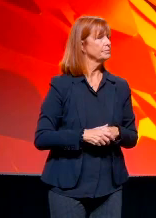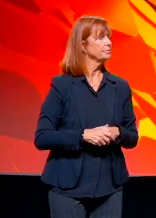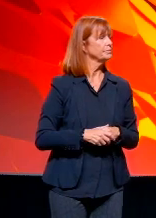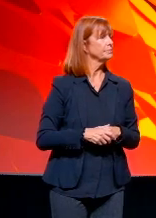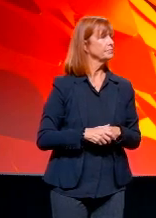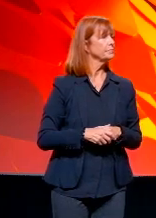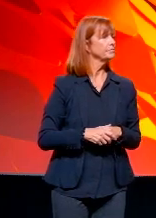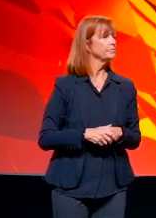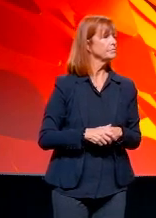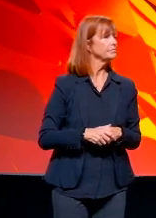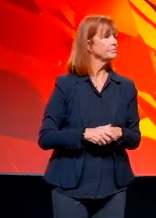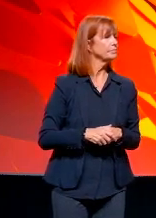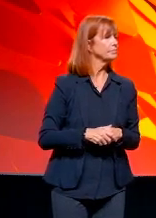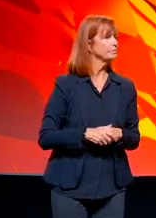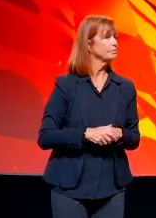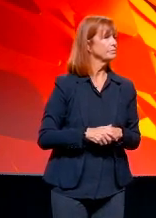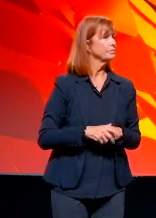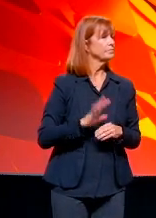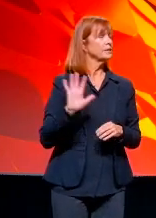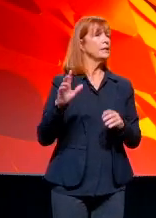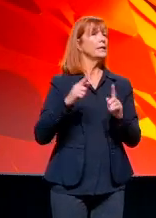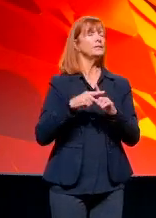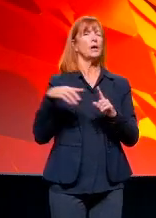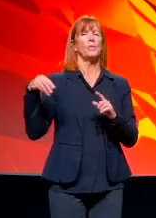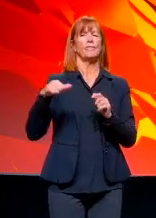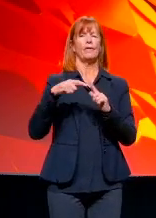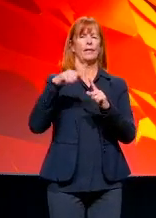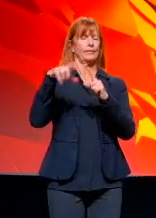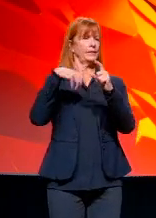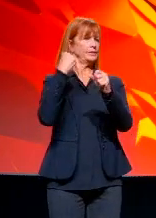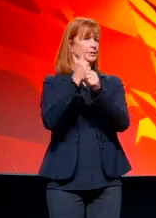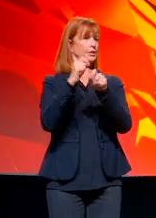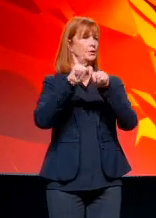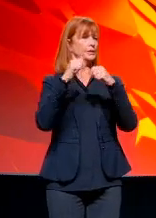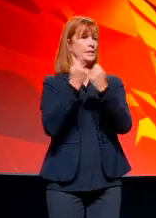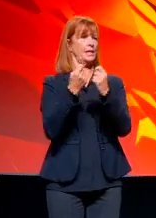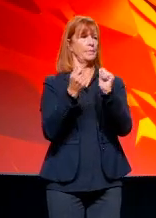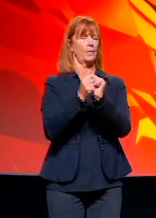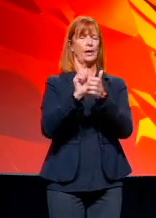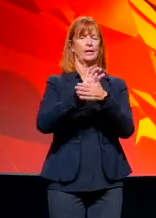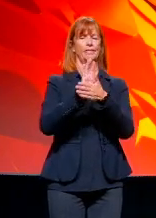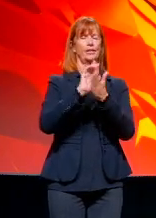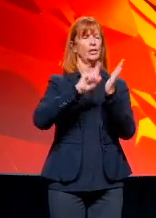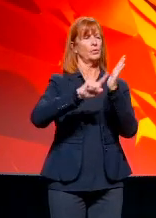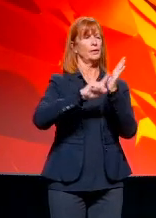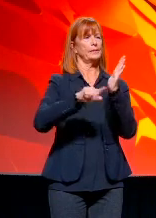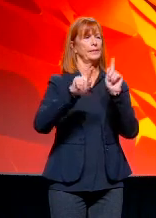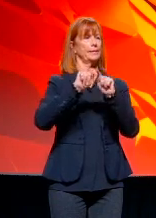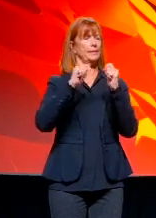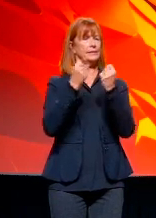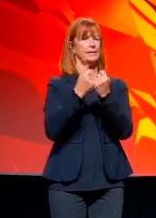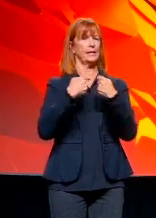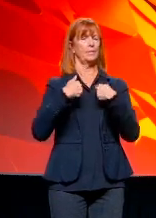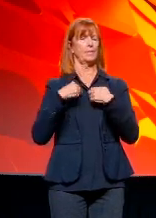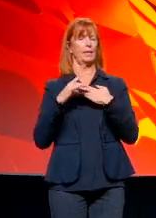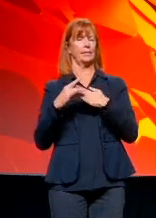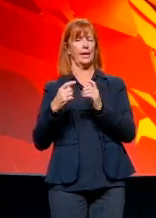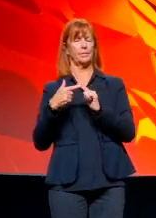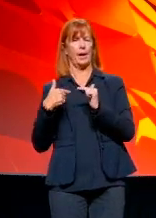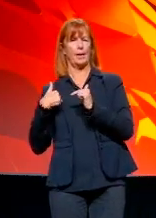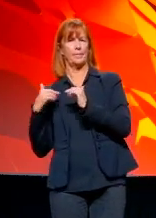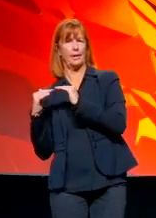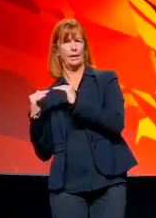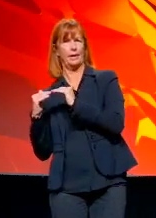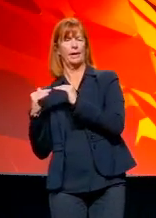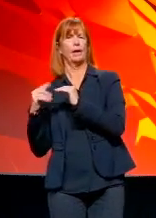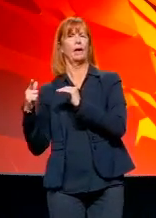of like humanoid robotics, right? So we found this gear team at NVIDIA Research. So this team is co-led by me and my long-term collaborator